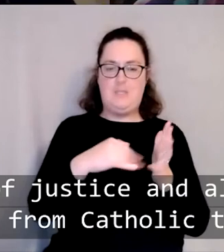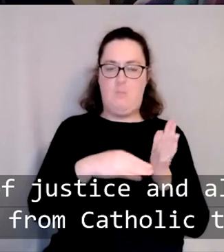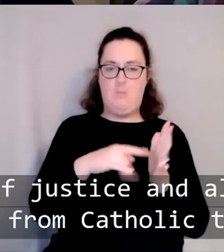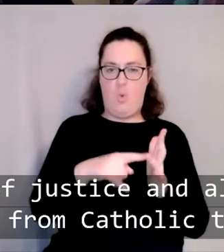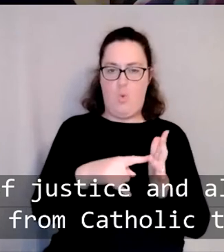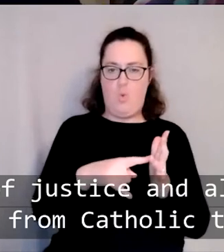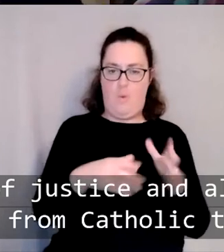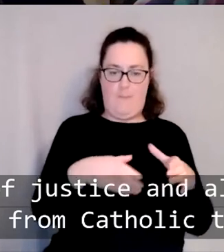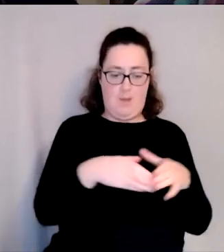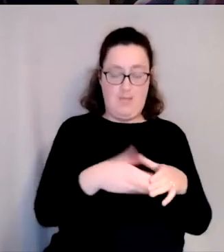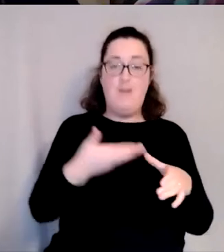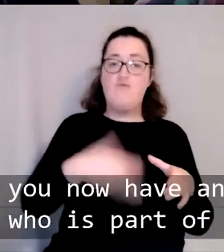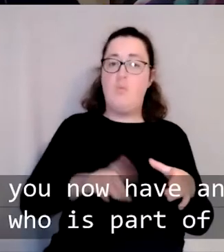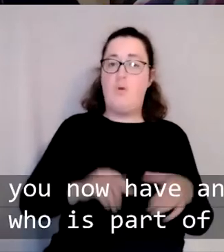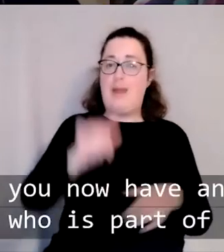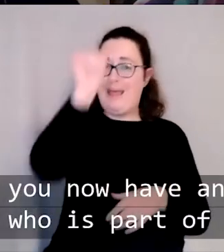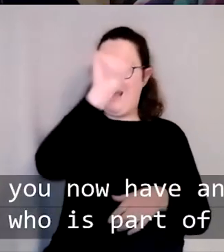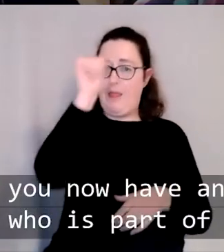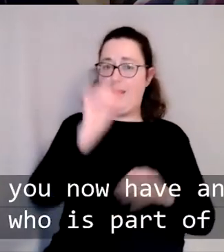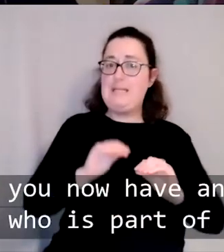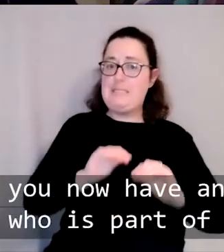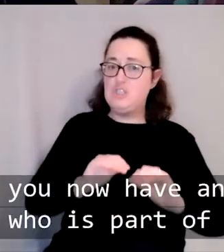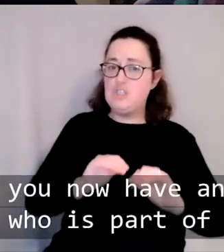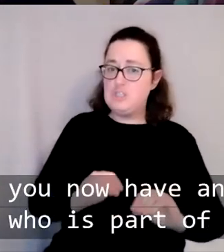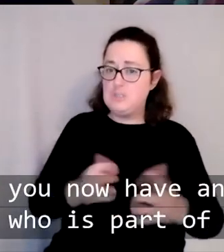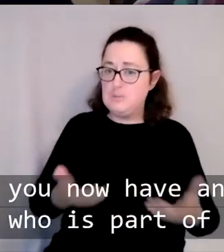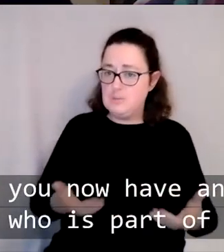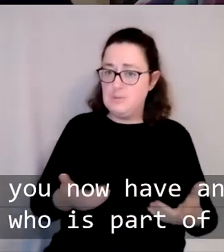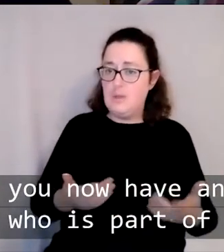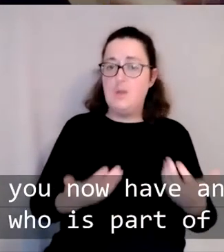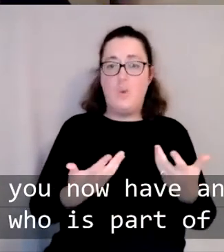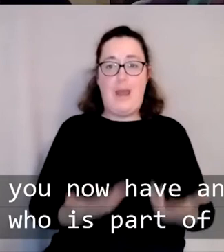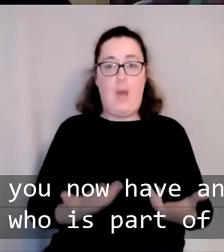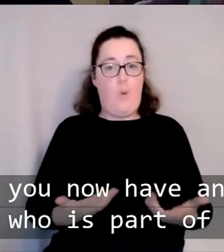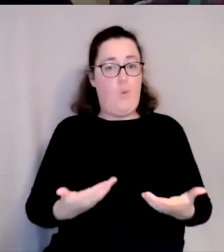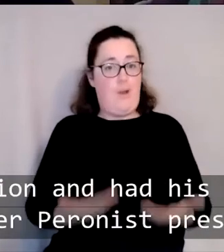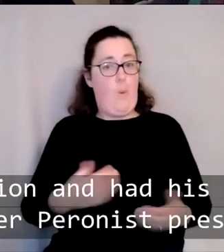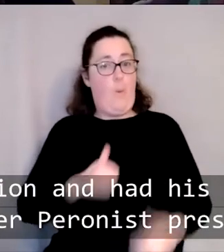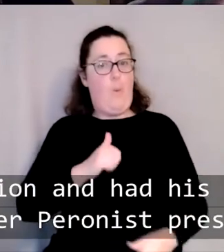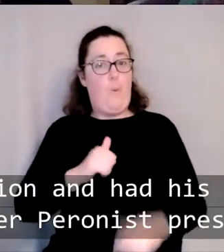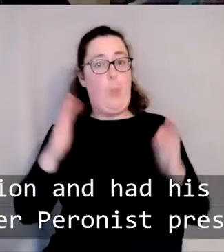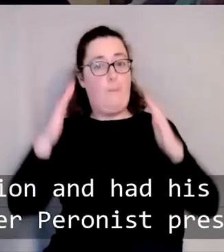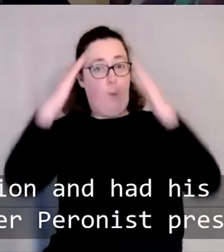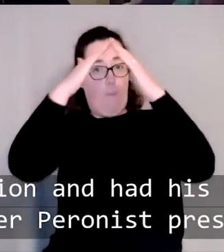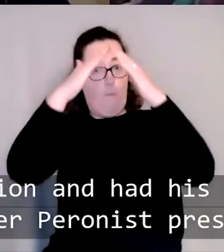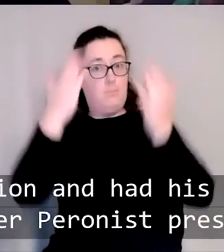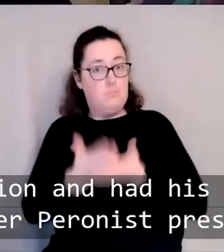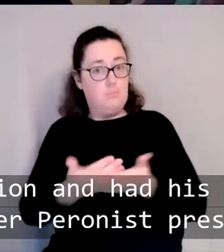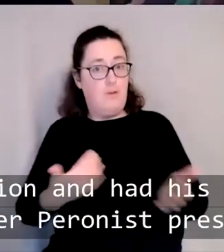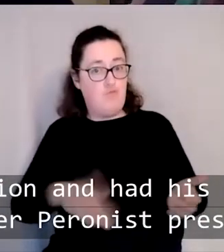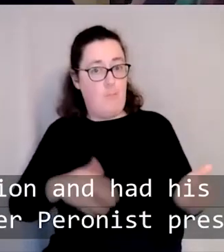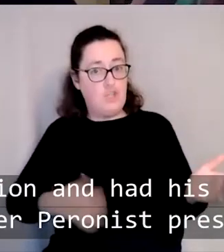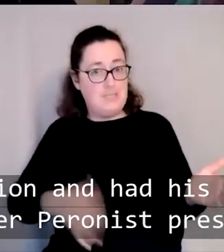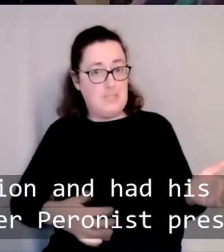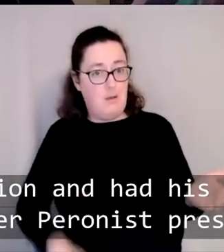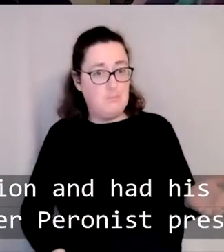Catholic teaching. And of course, you now have an Argentine Pope who is part of that tradition and had his